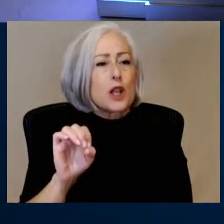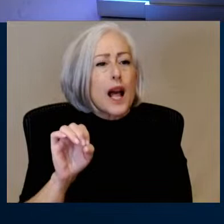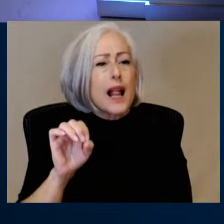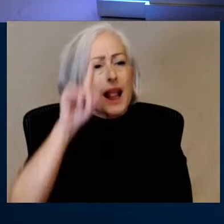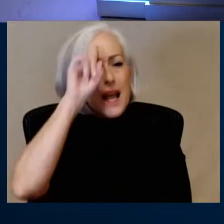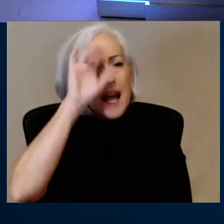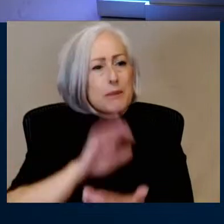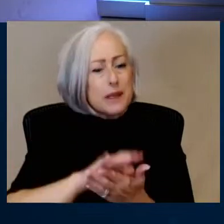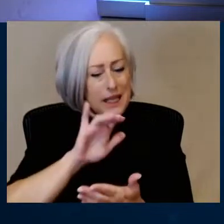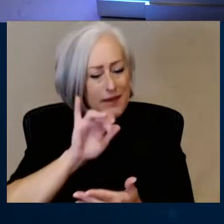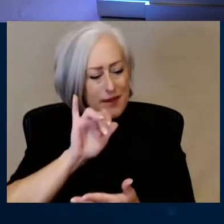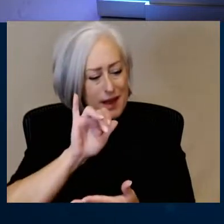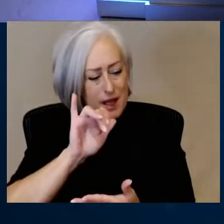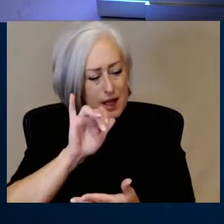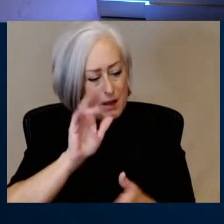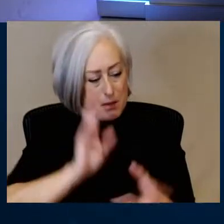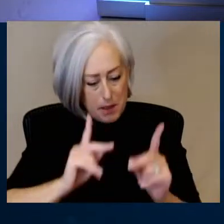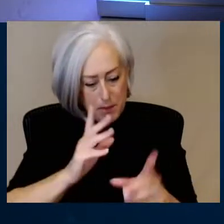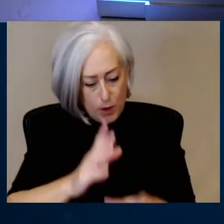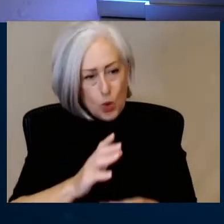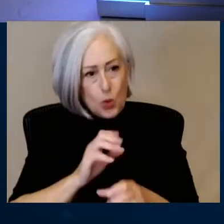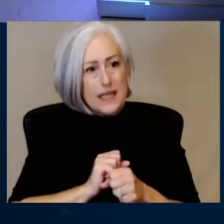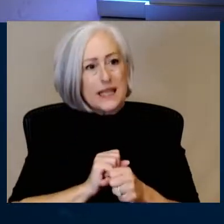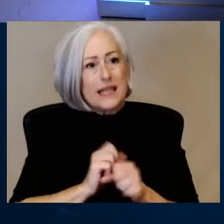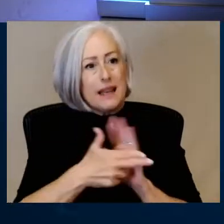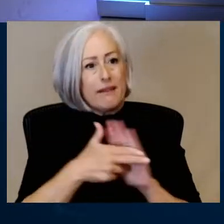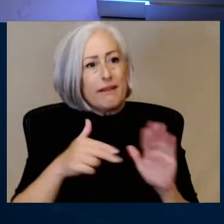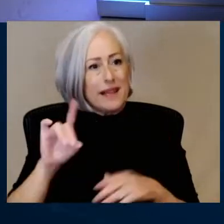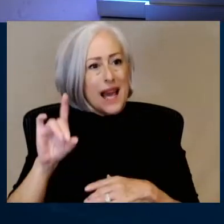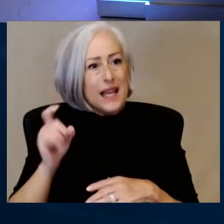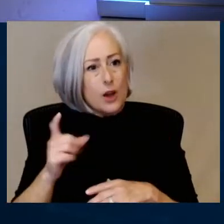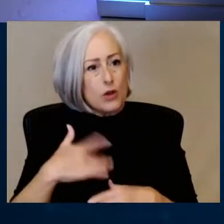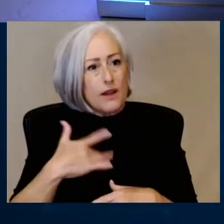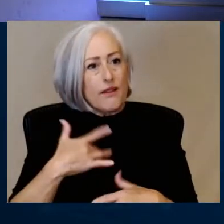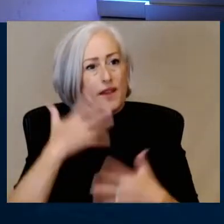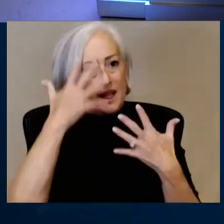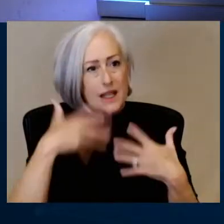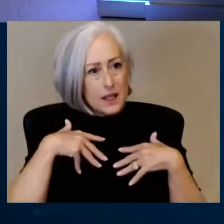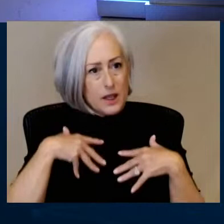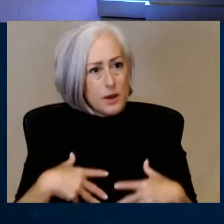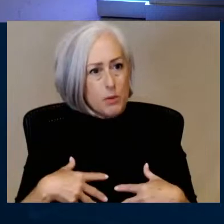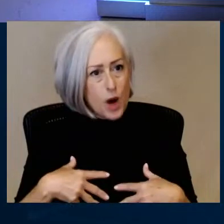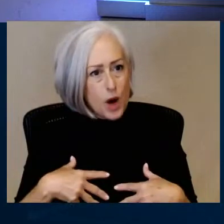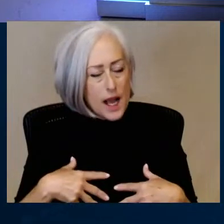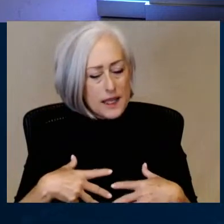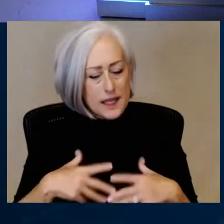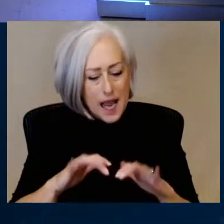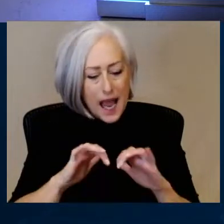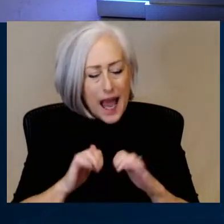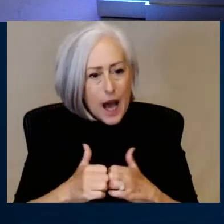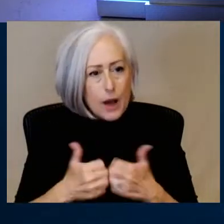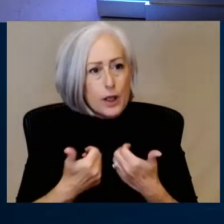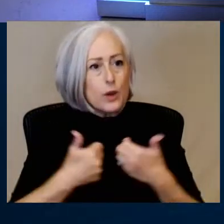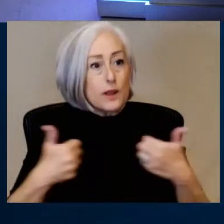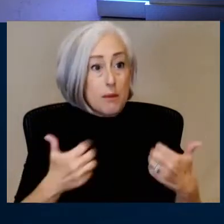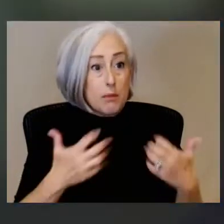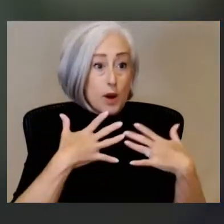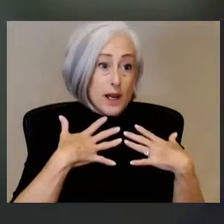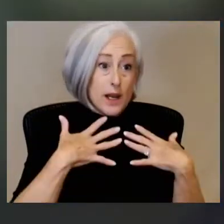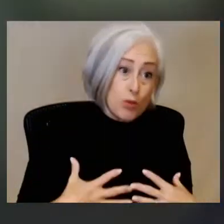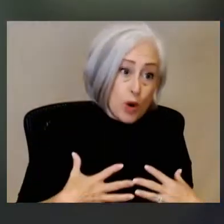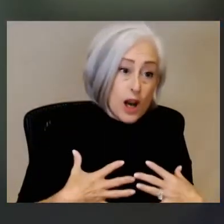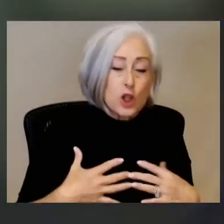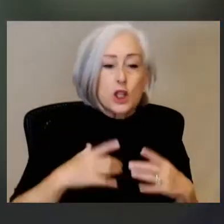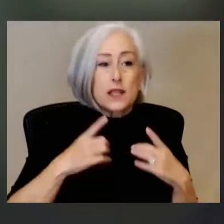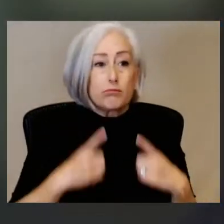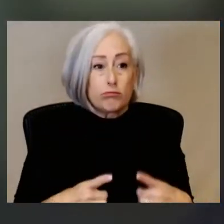of diagnosis that they get depressed, and then how do we separate depression out from progression of Alzheimer's disease? Mm-hmm.